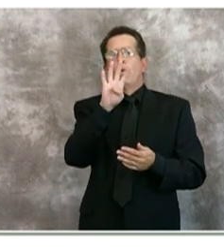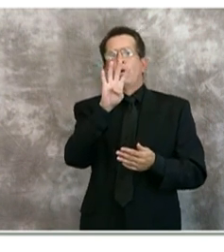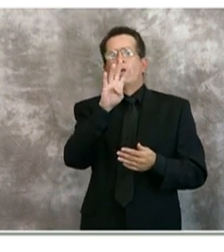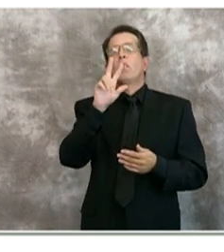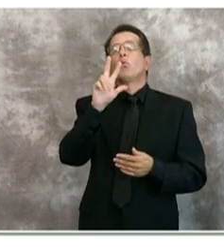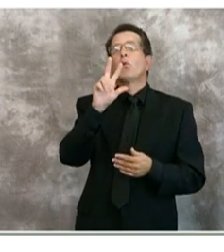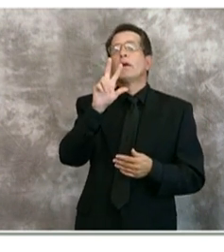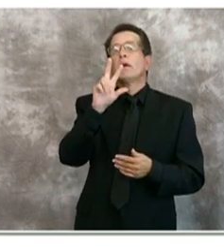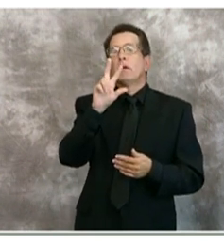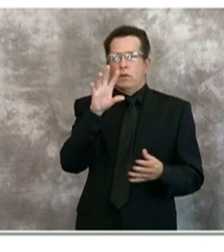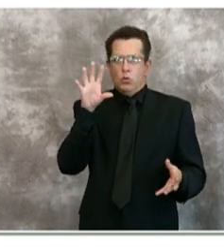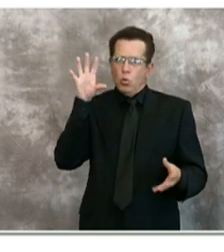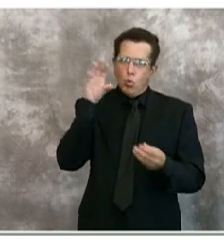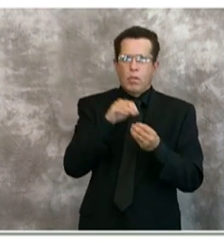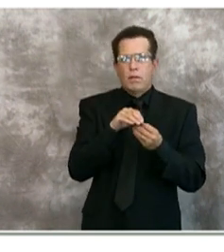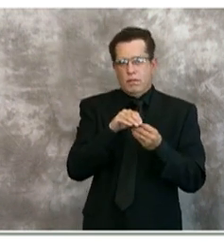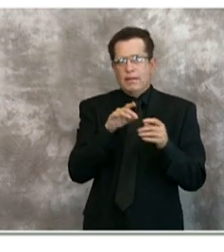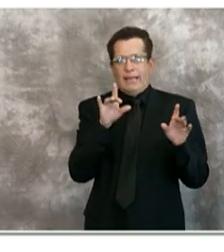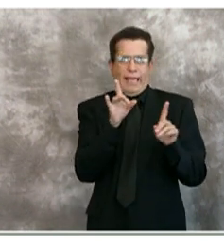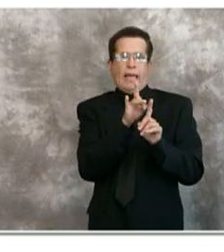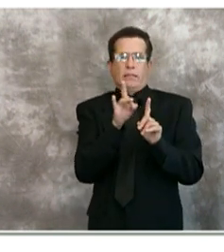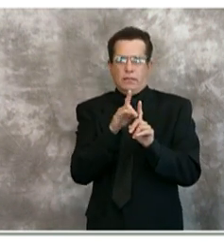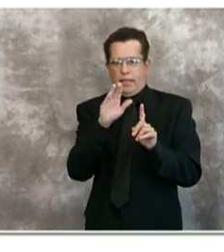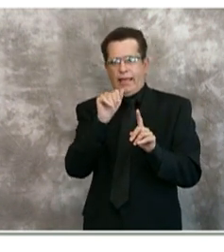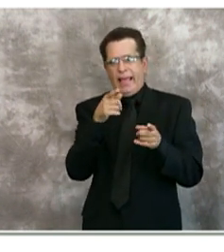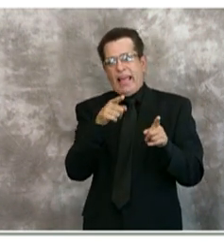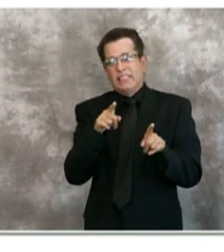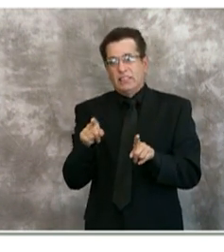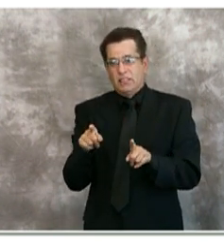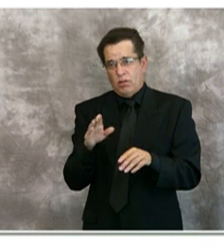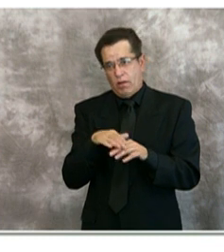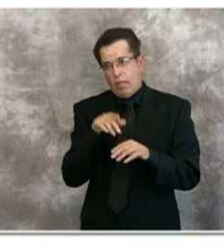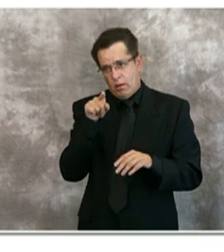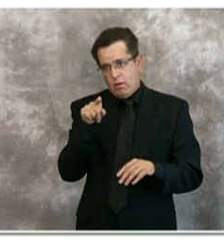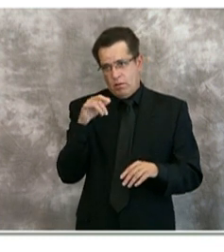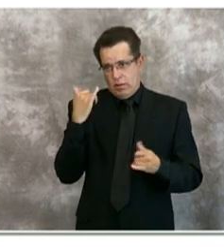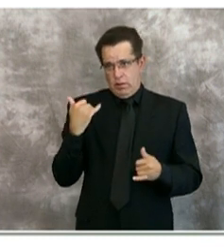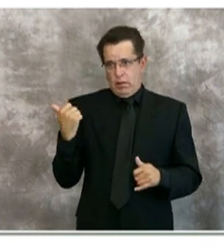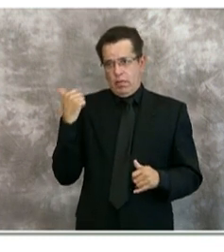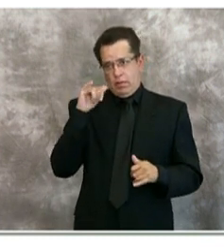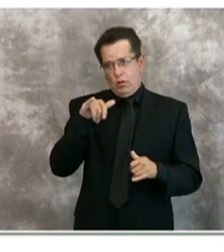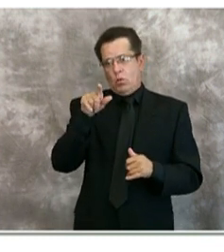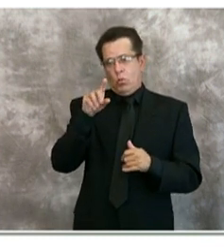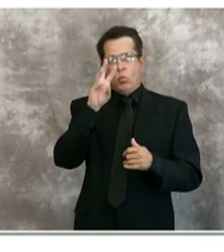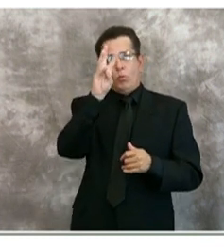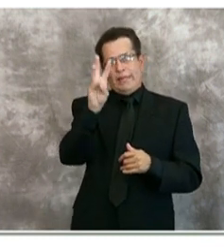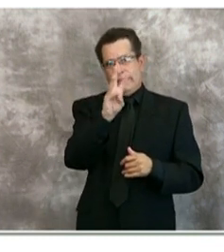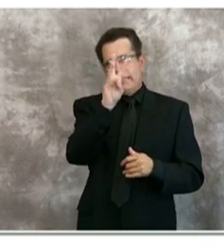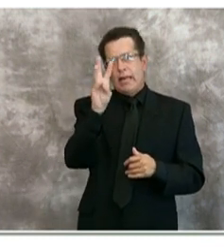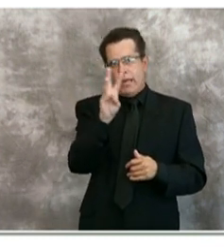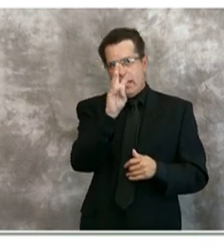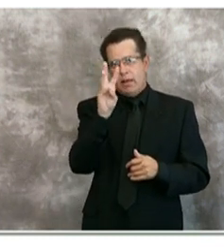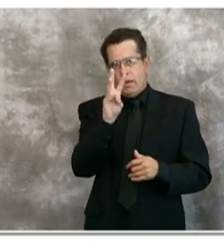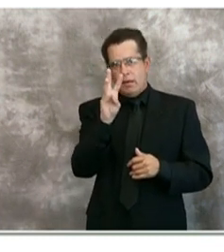3,743 total number of cases. So this will, on Wednesday, we will slide that week's